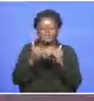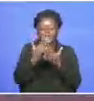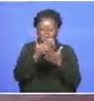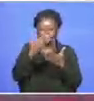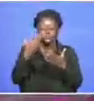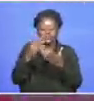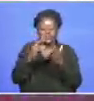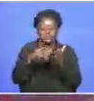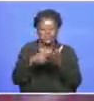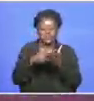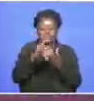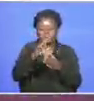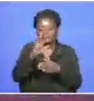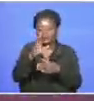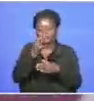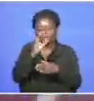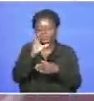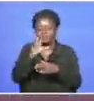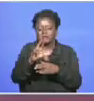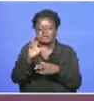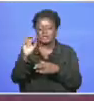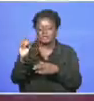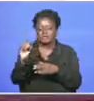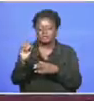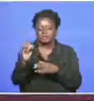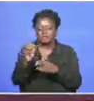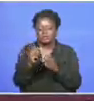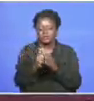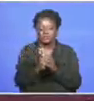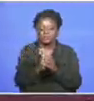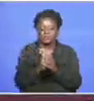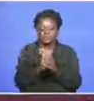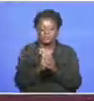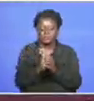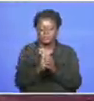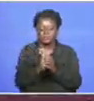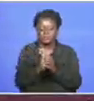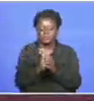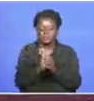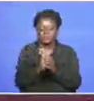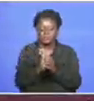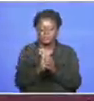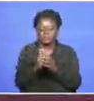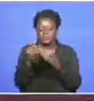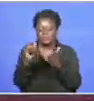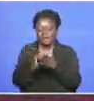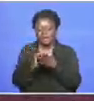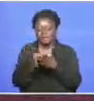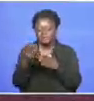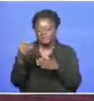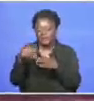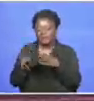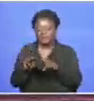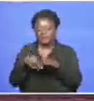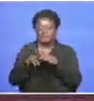of 30 5.30 set by mexico's Guevara all the way back in 2003